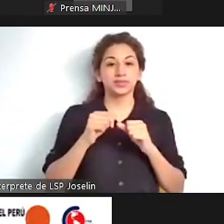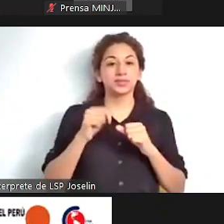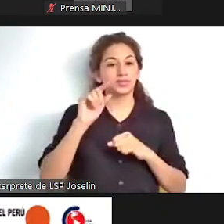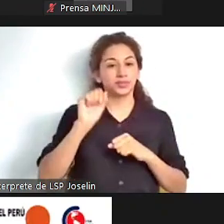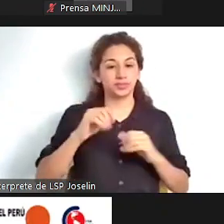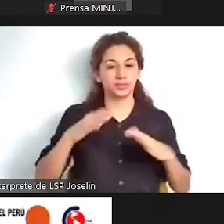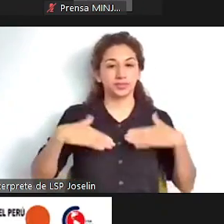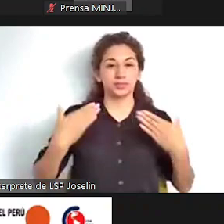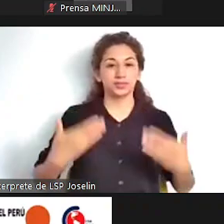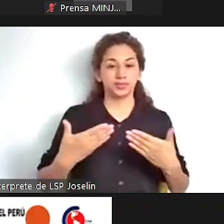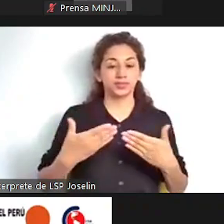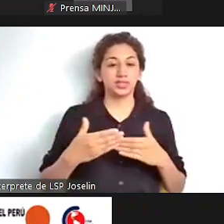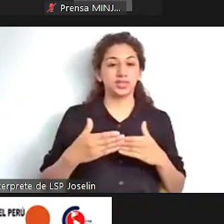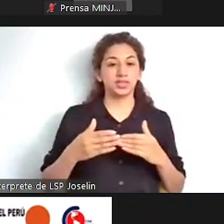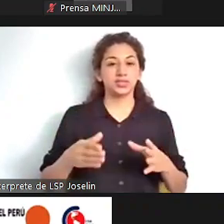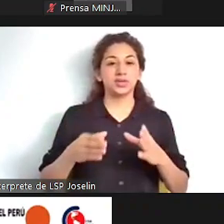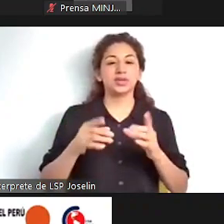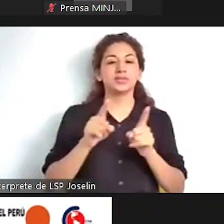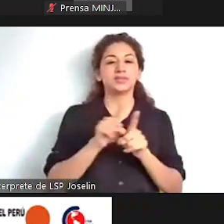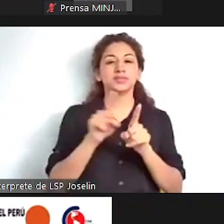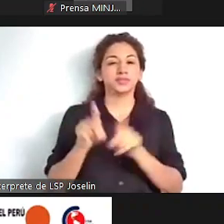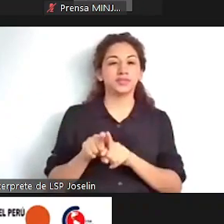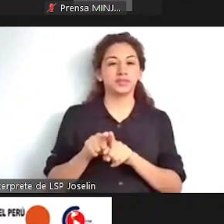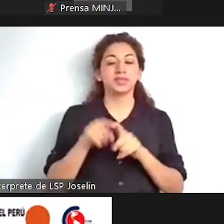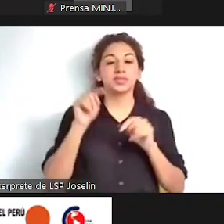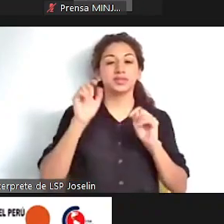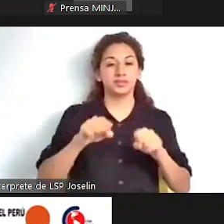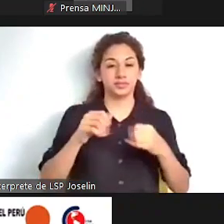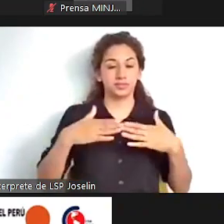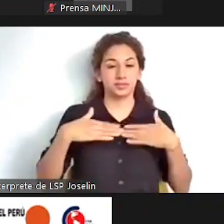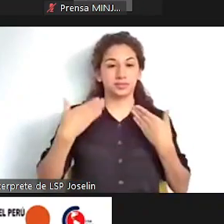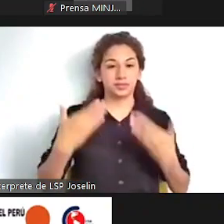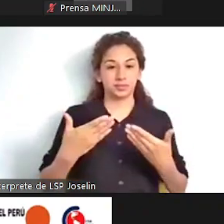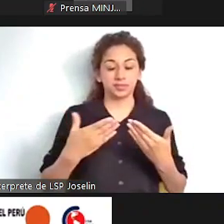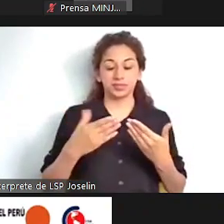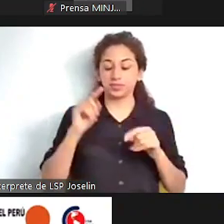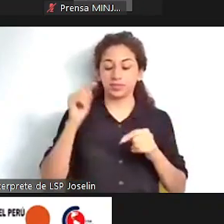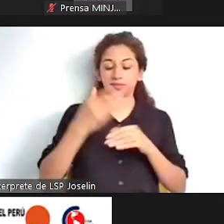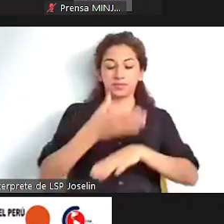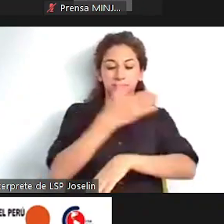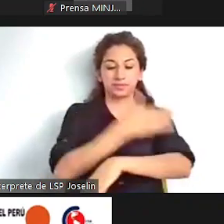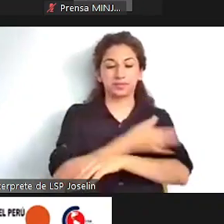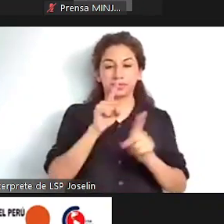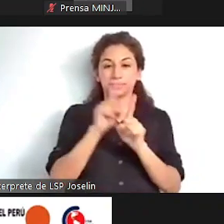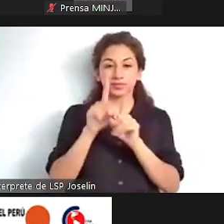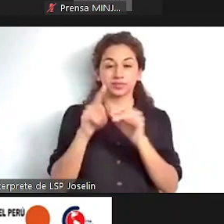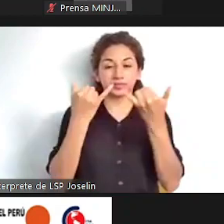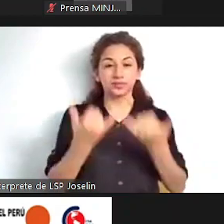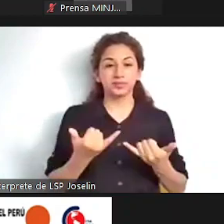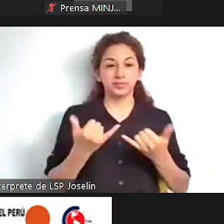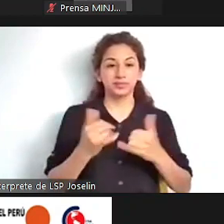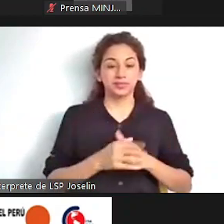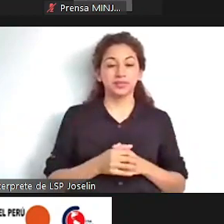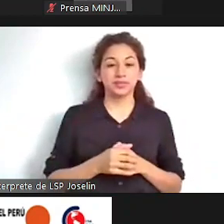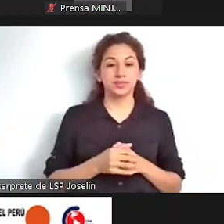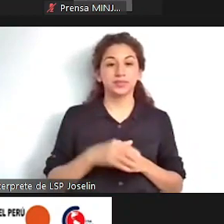mentioned in previous interventions both in the previous panel and in this one